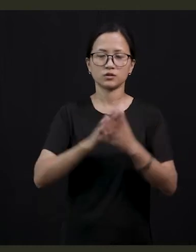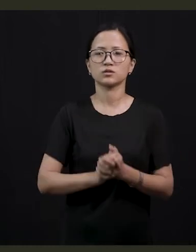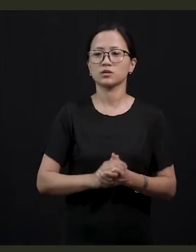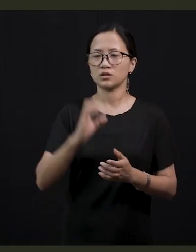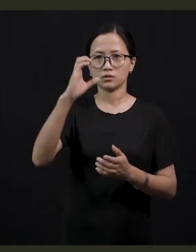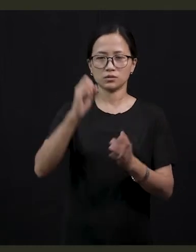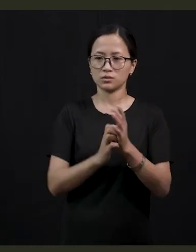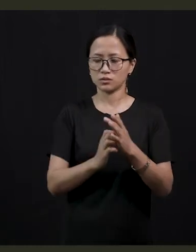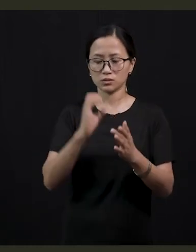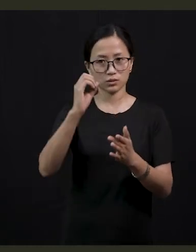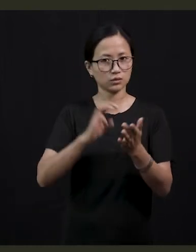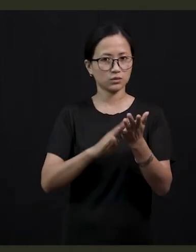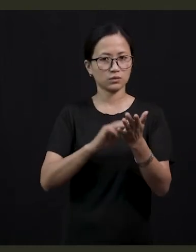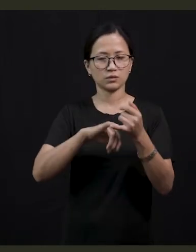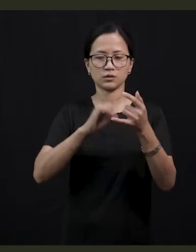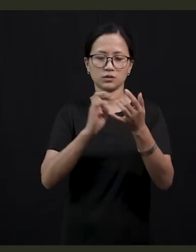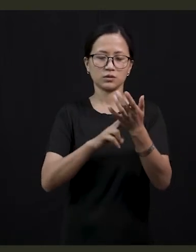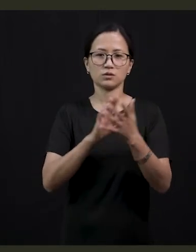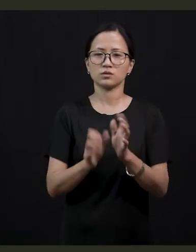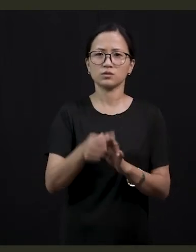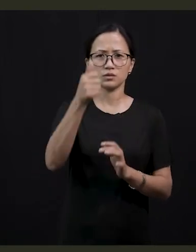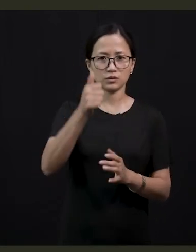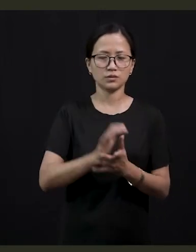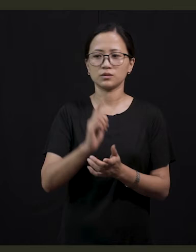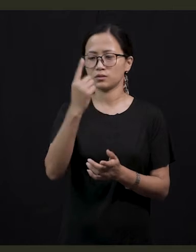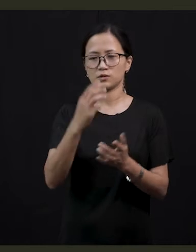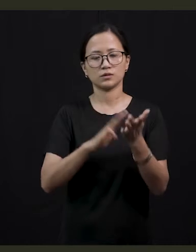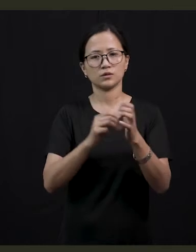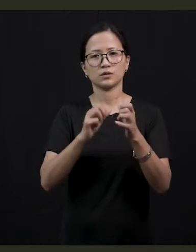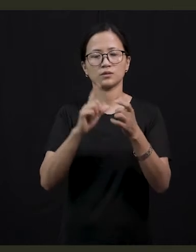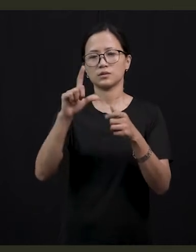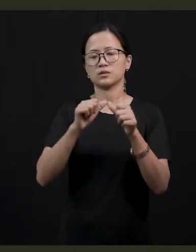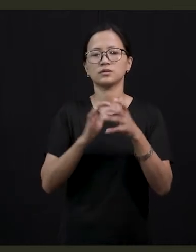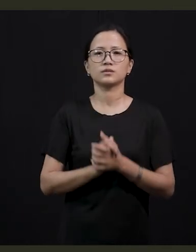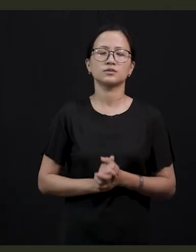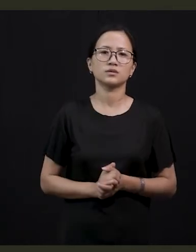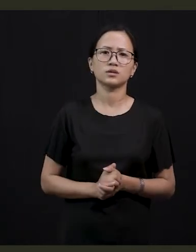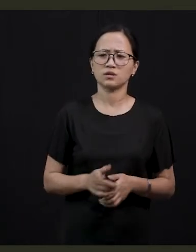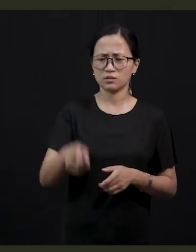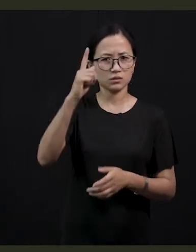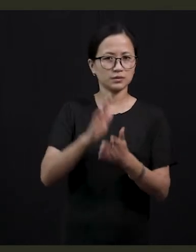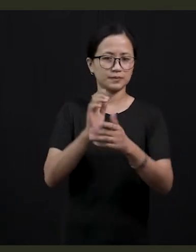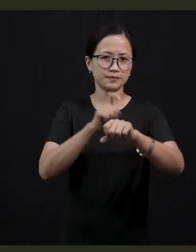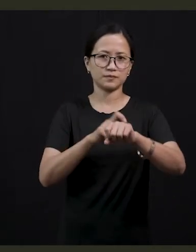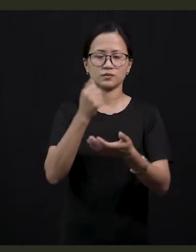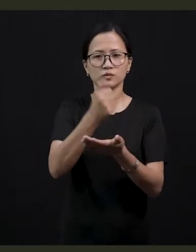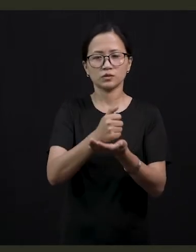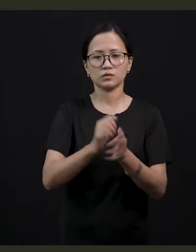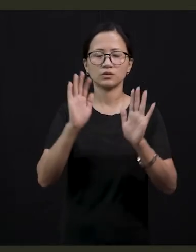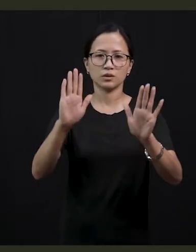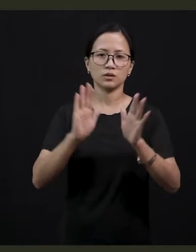to decide. So, one constituency and there will be one MLAs. Now, most of the times you should